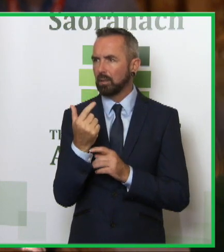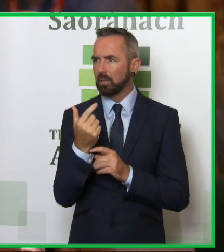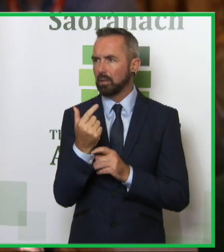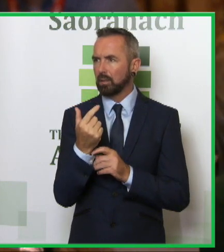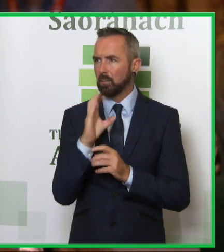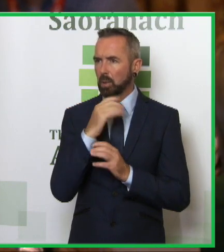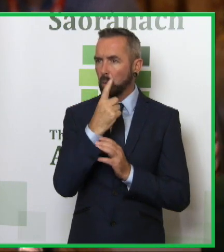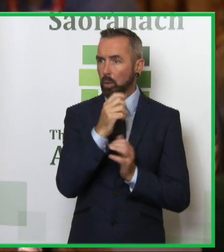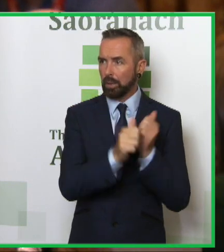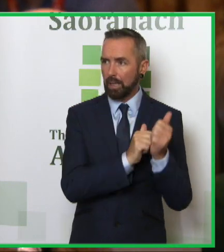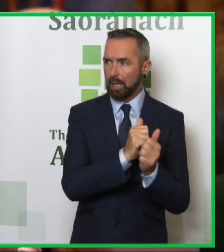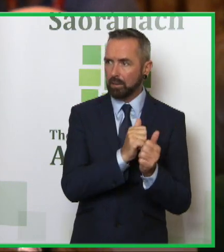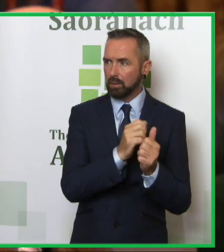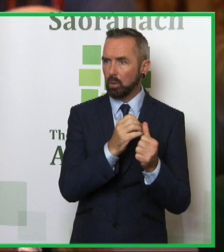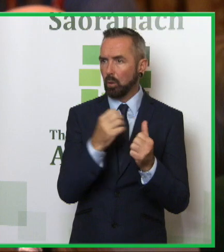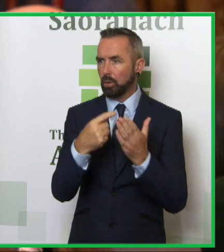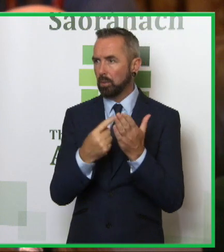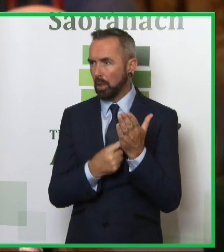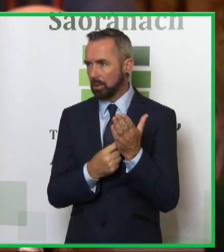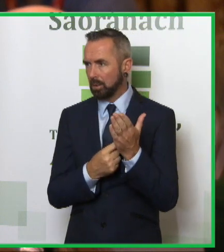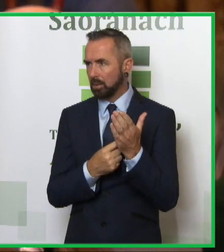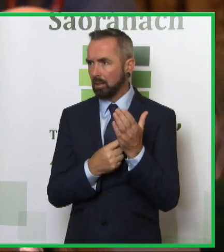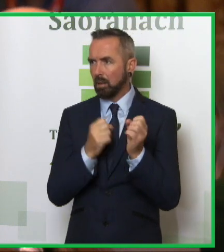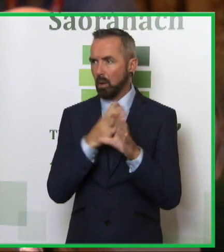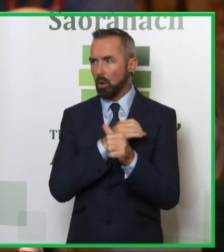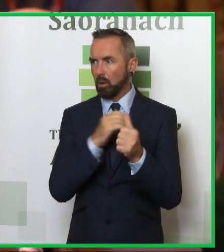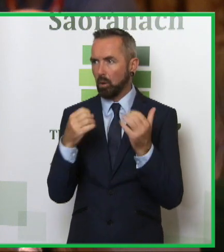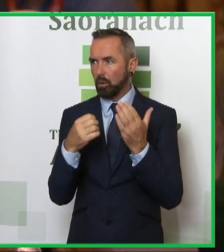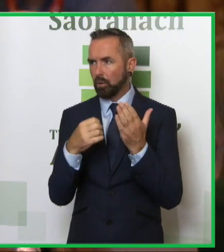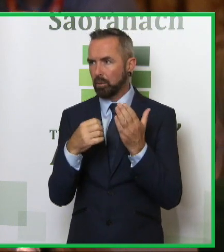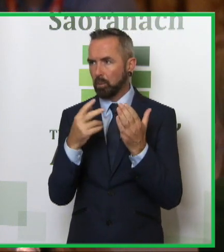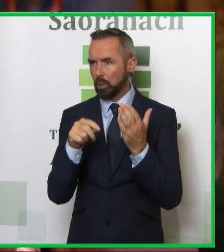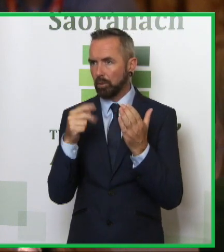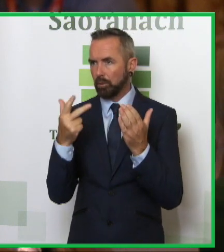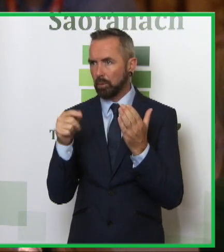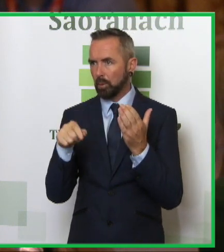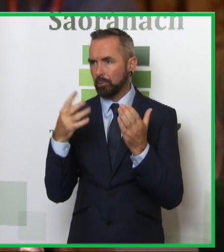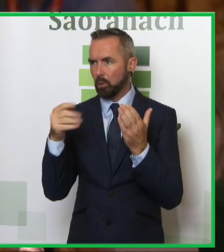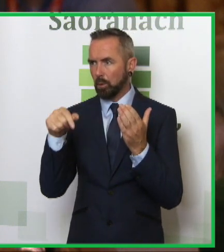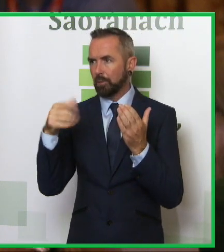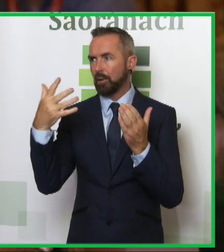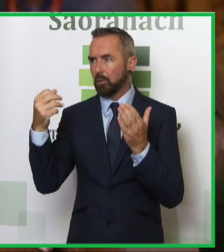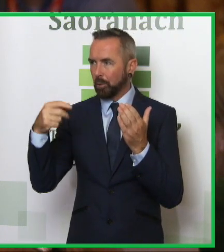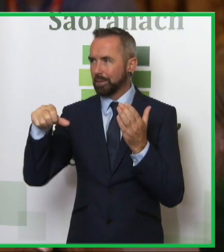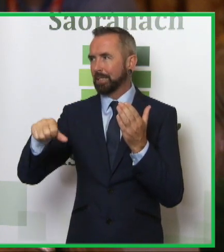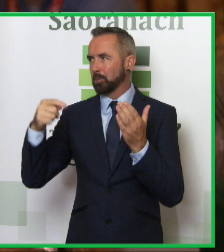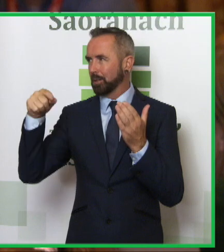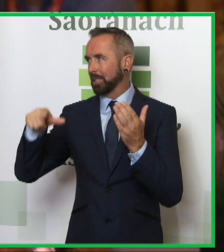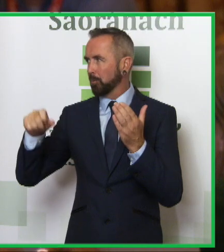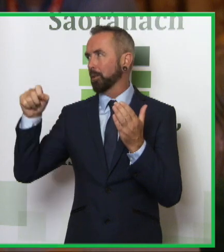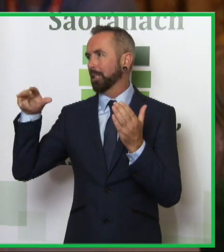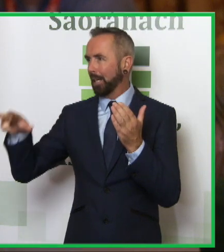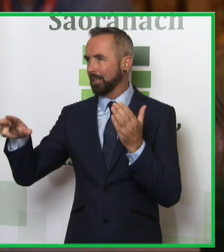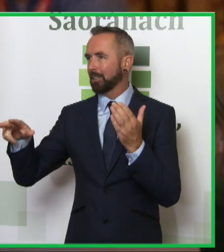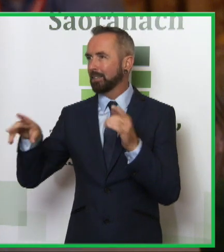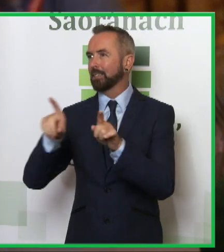is on action, the other one is on policy, and the rest of them, and then 3.3, 3.4, 3.5, and 6, 7, and 8, and they